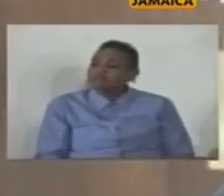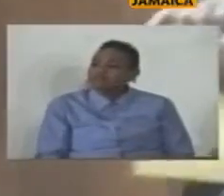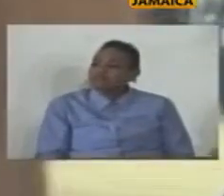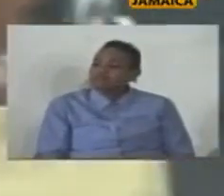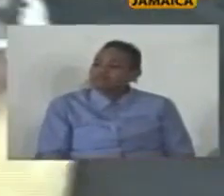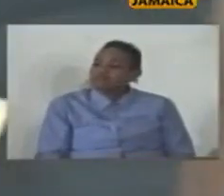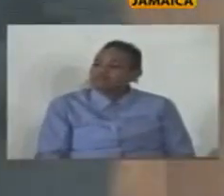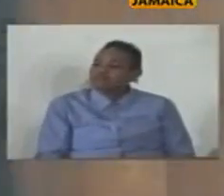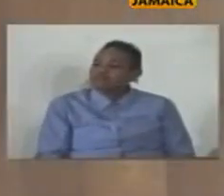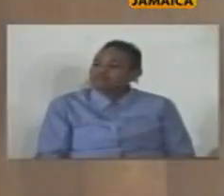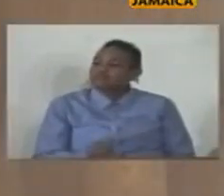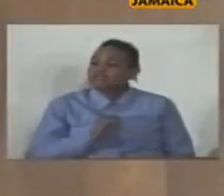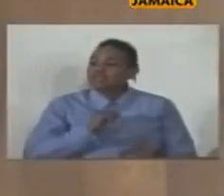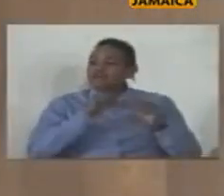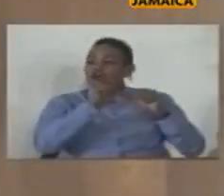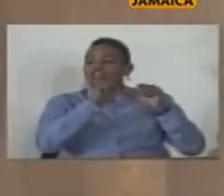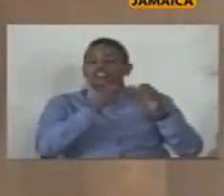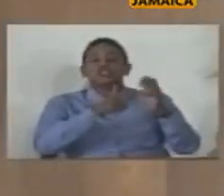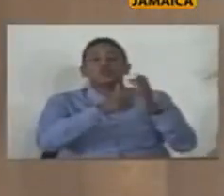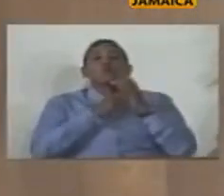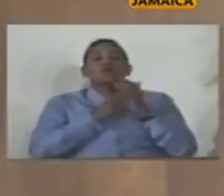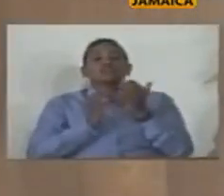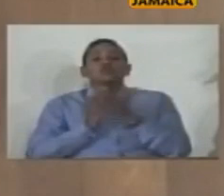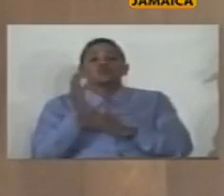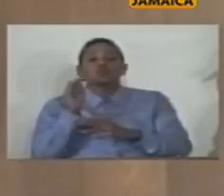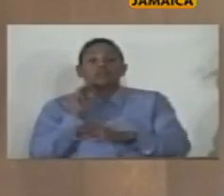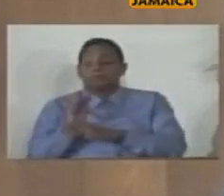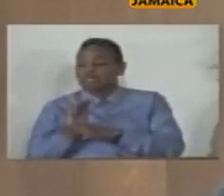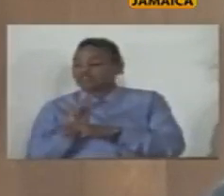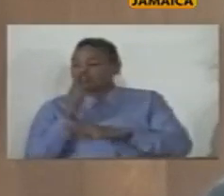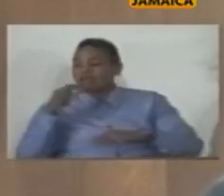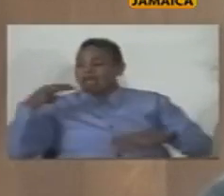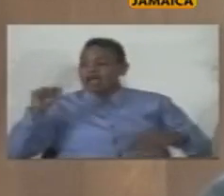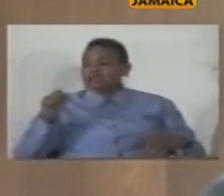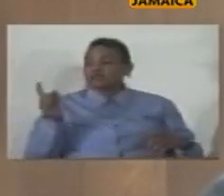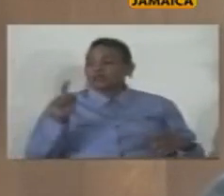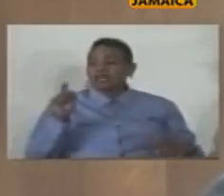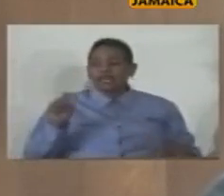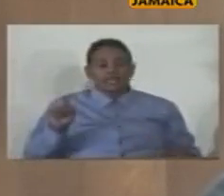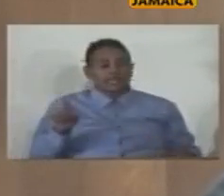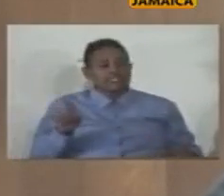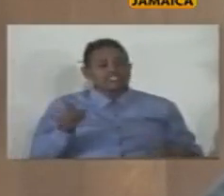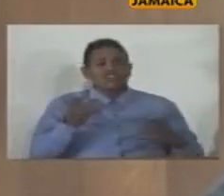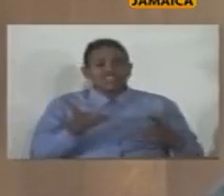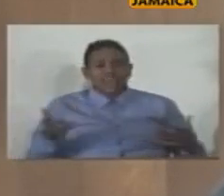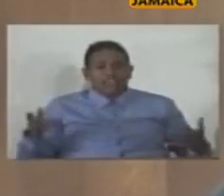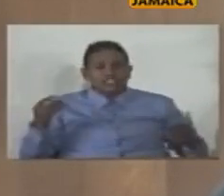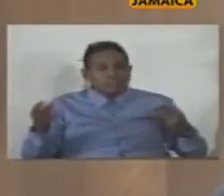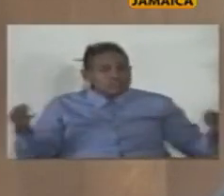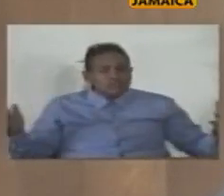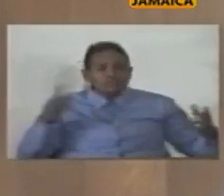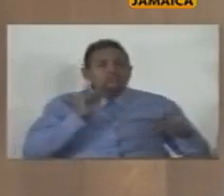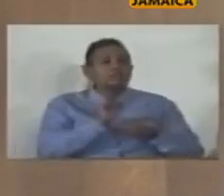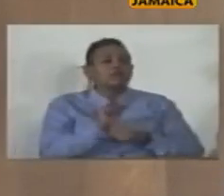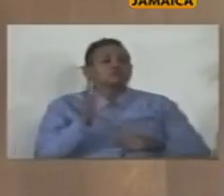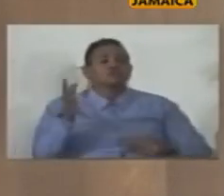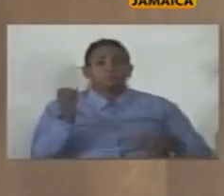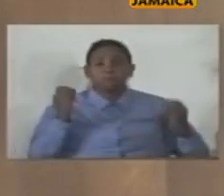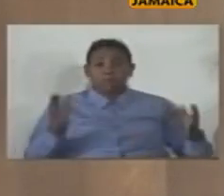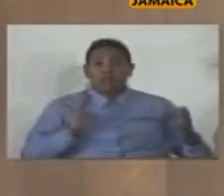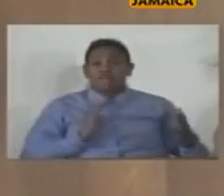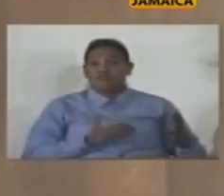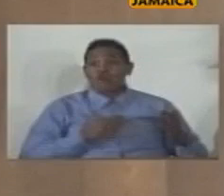consistently requested that the ministry equip the high schools with the necessary gadgets to ensure that more of our young